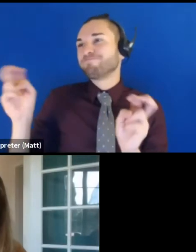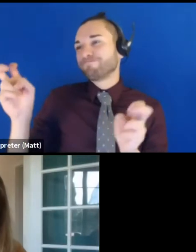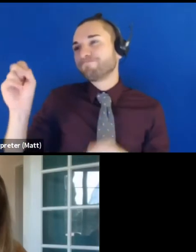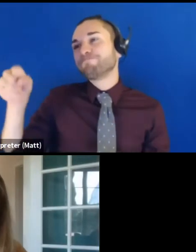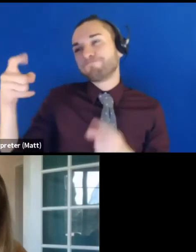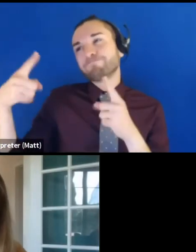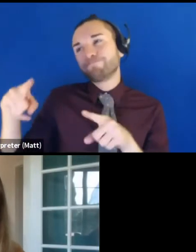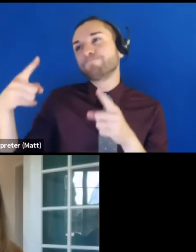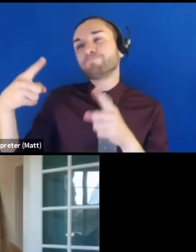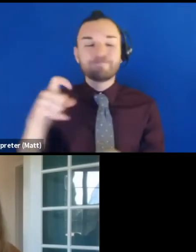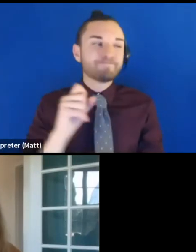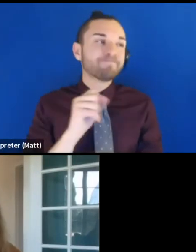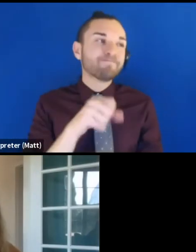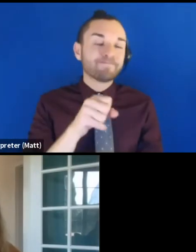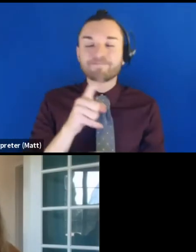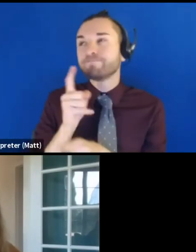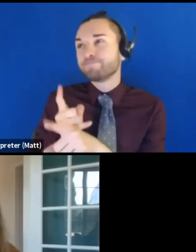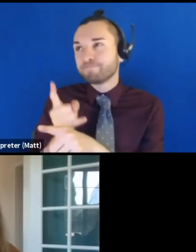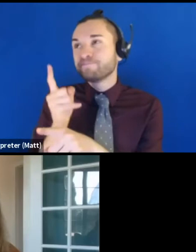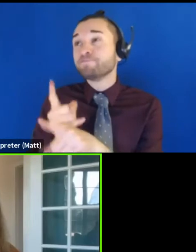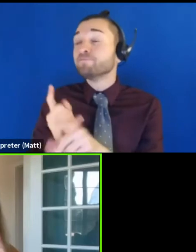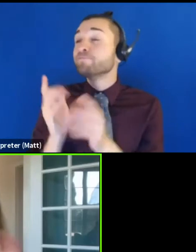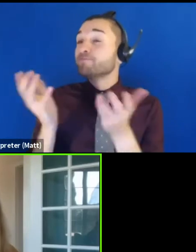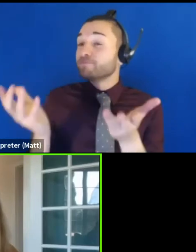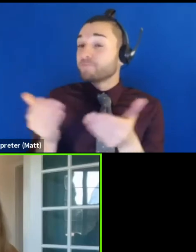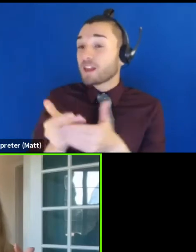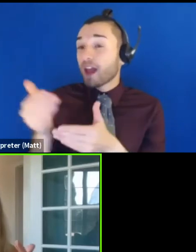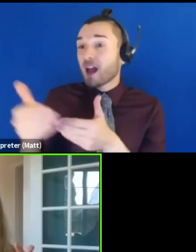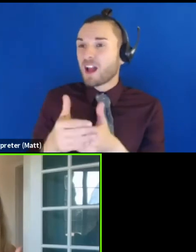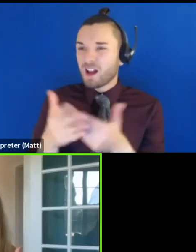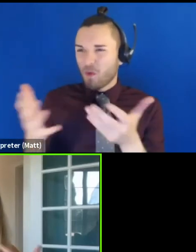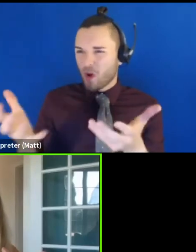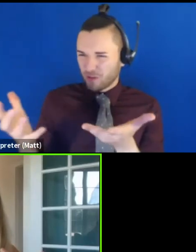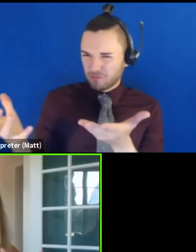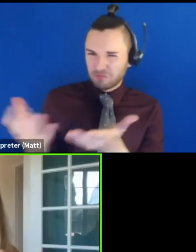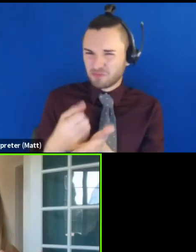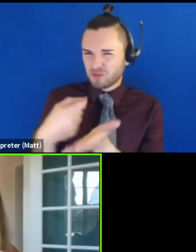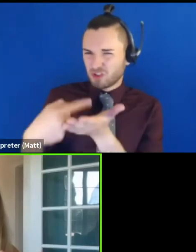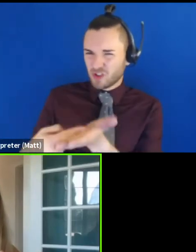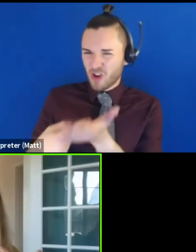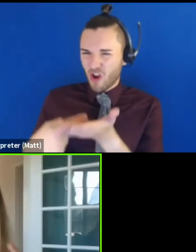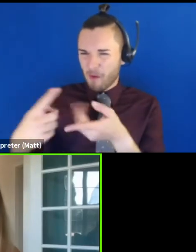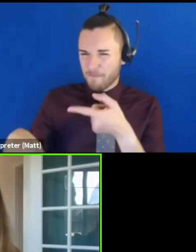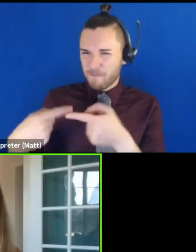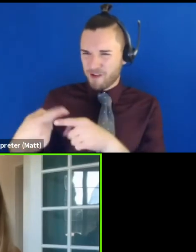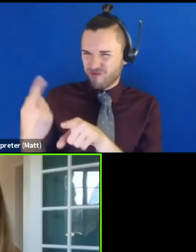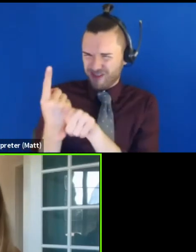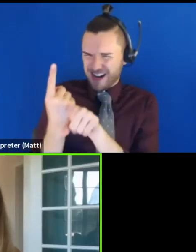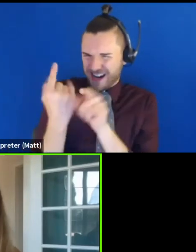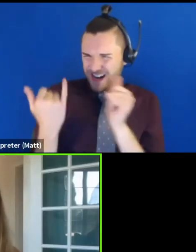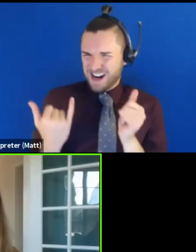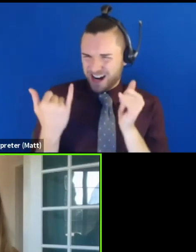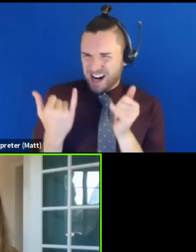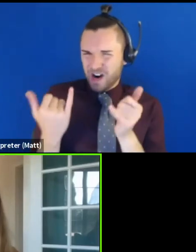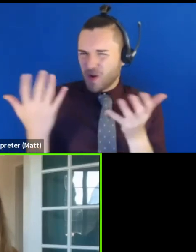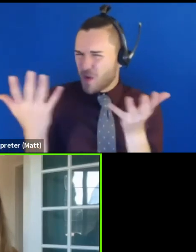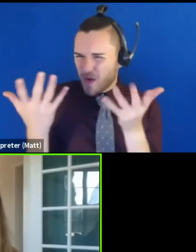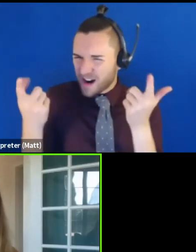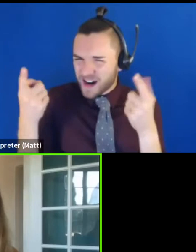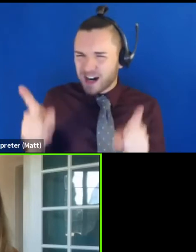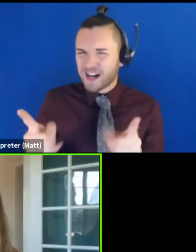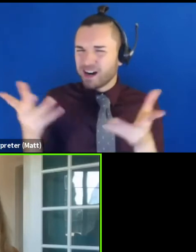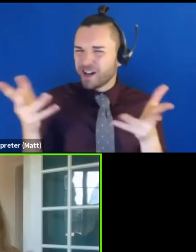So let's talk about. So this moment, what is different about it? How did this happen? You know, we talk